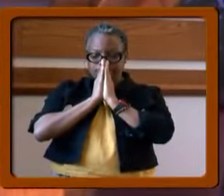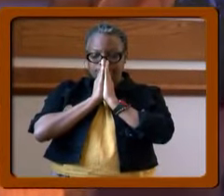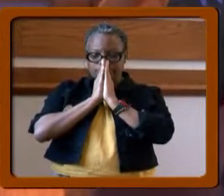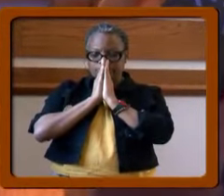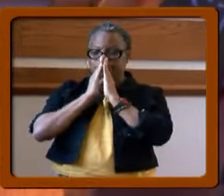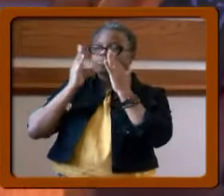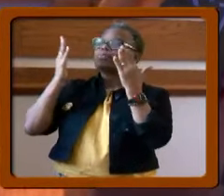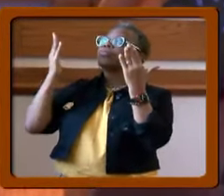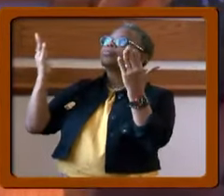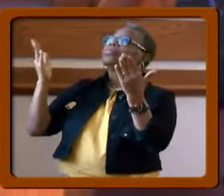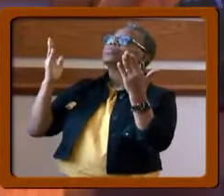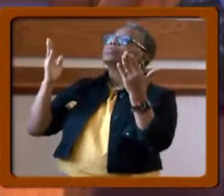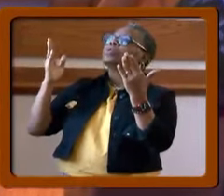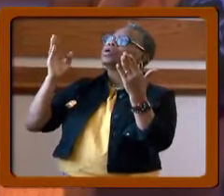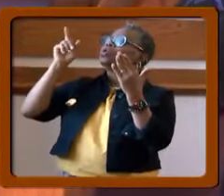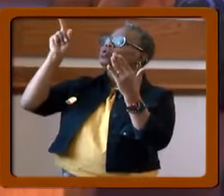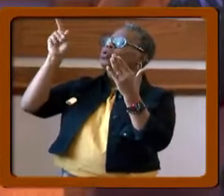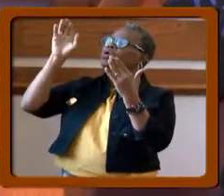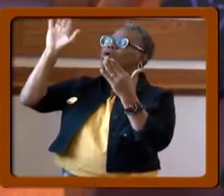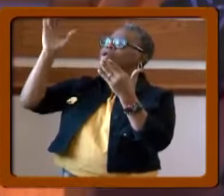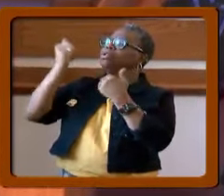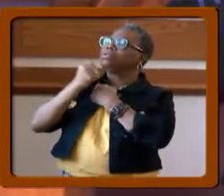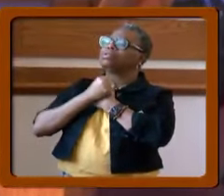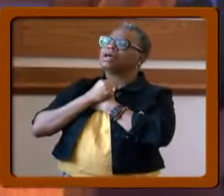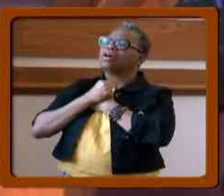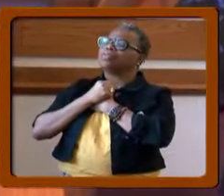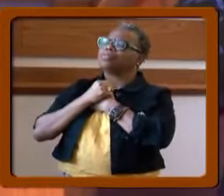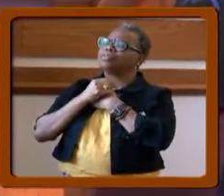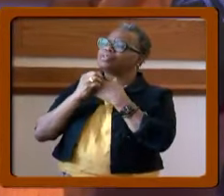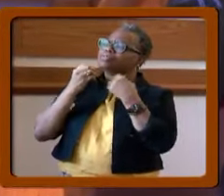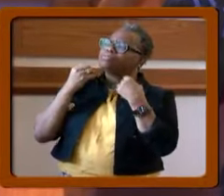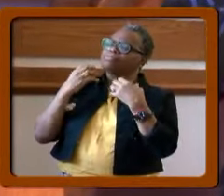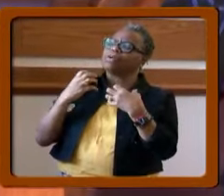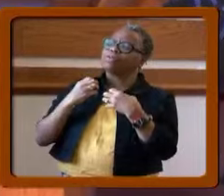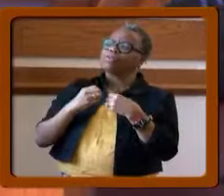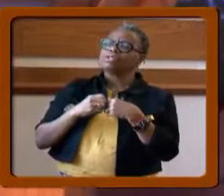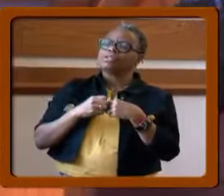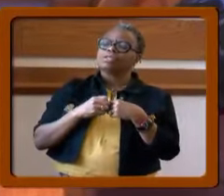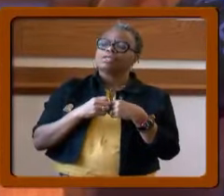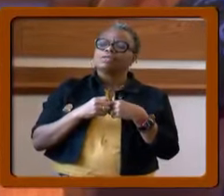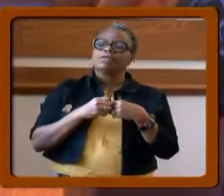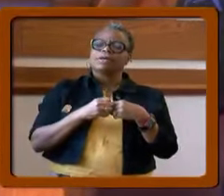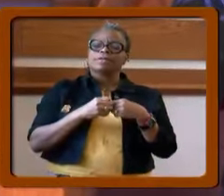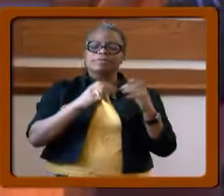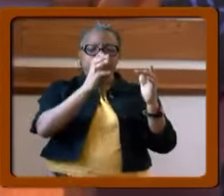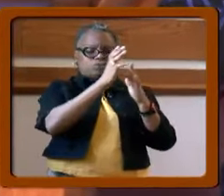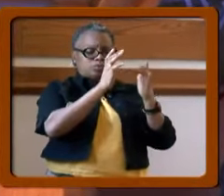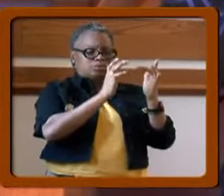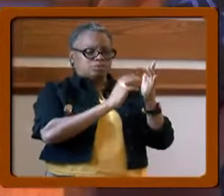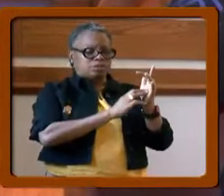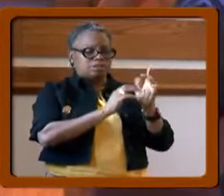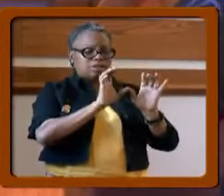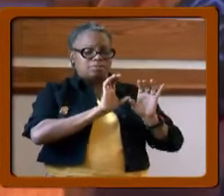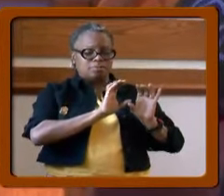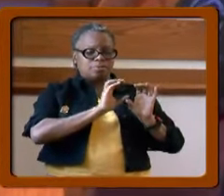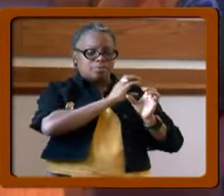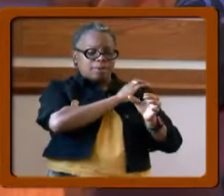God, whose love who knows no bounds, and Jesus, the one who empowers us with a spirit of love and